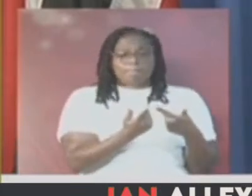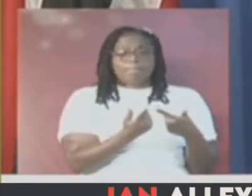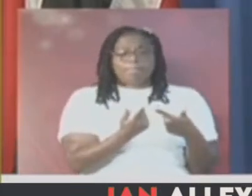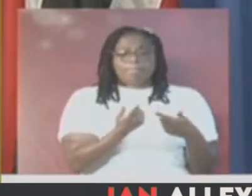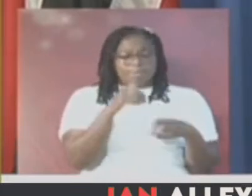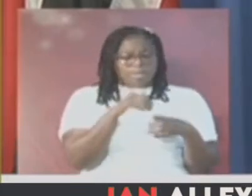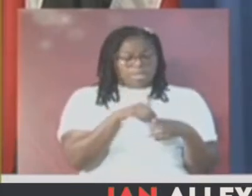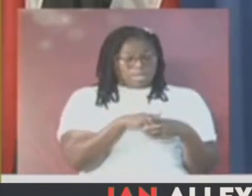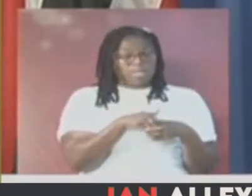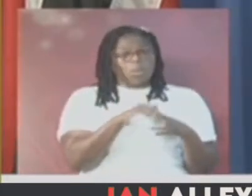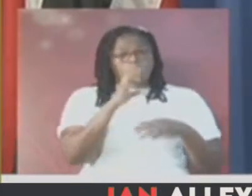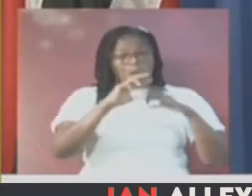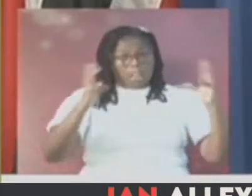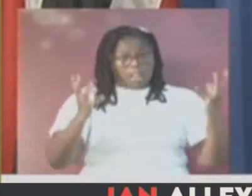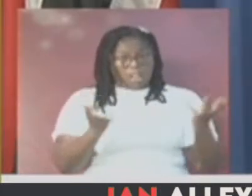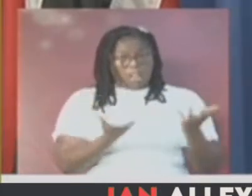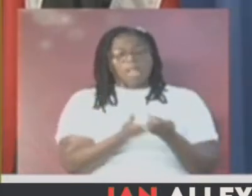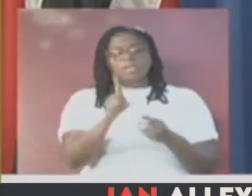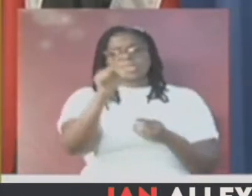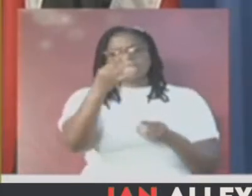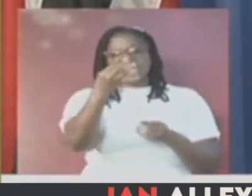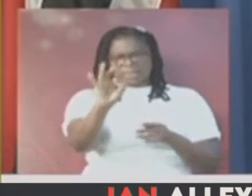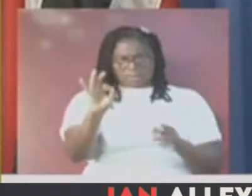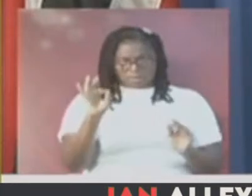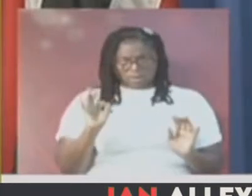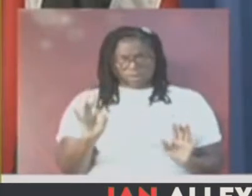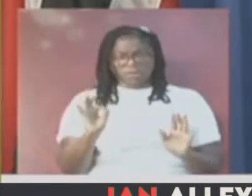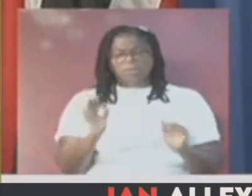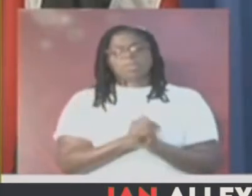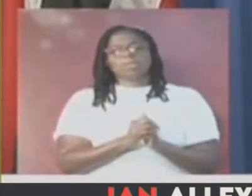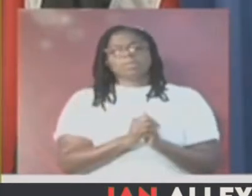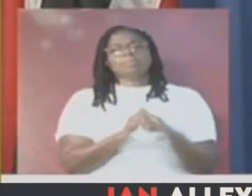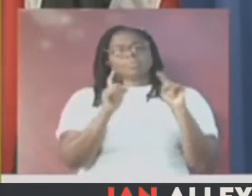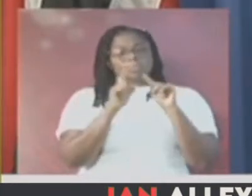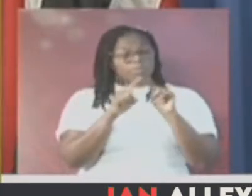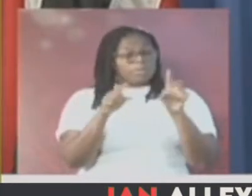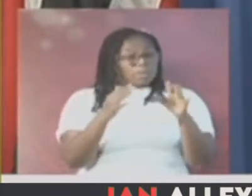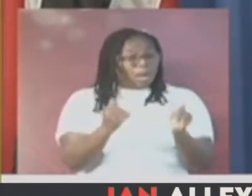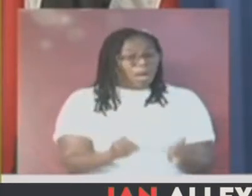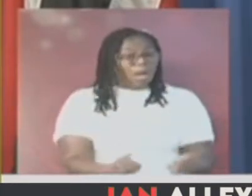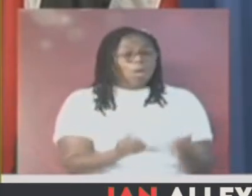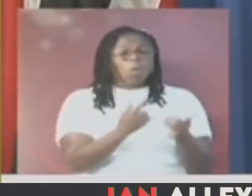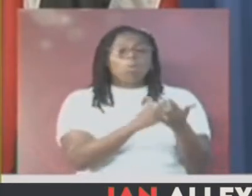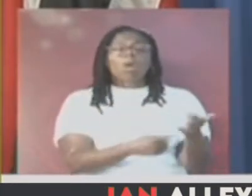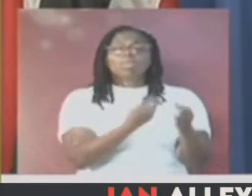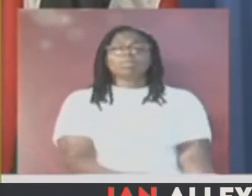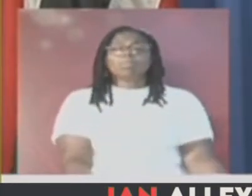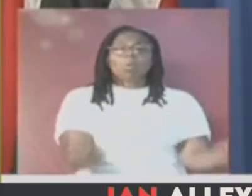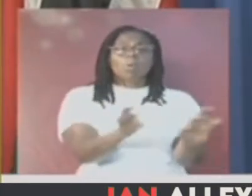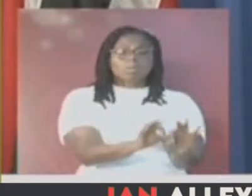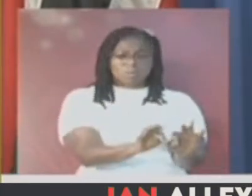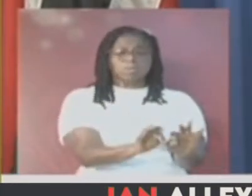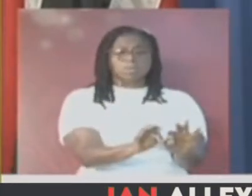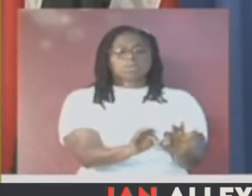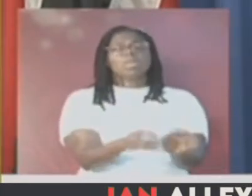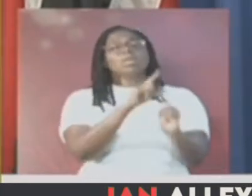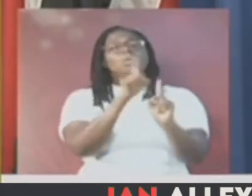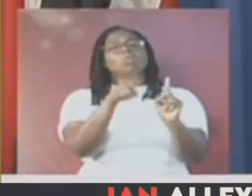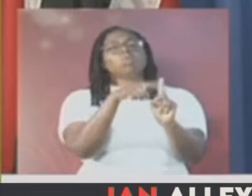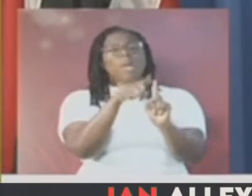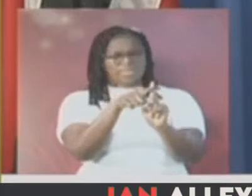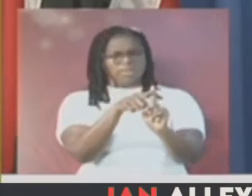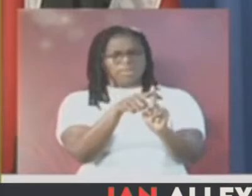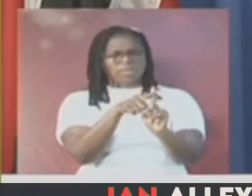information, except the result of the virus infecting human beings were